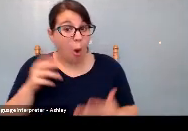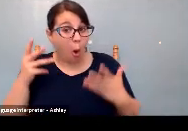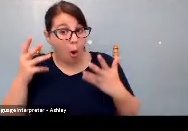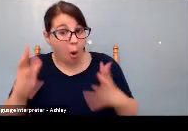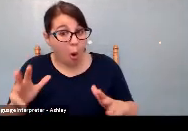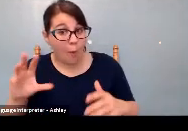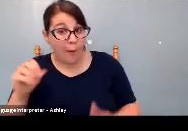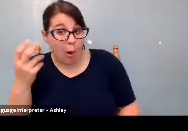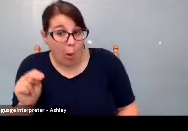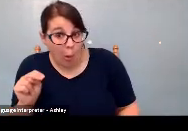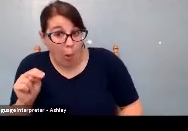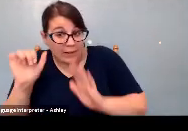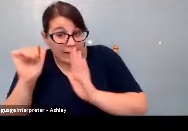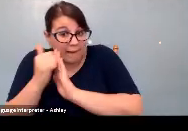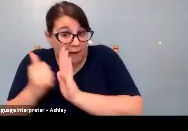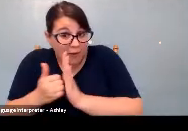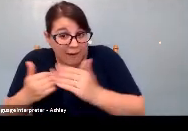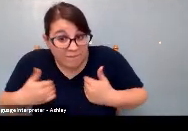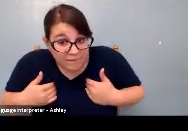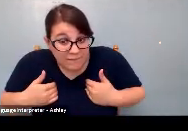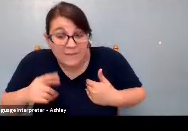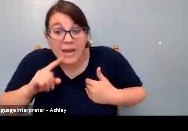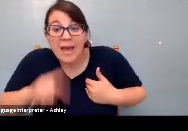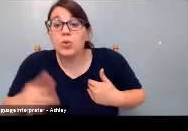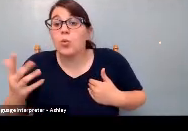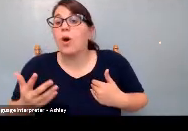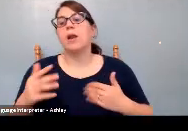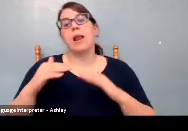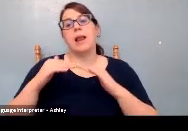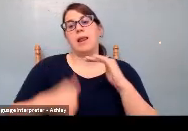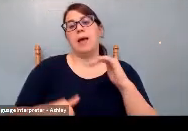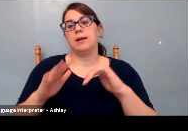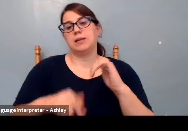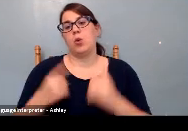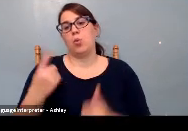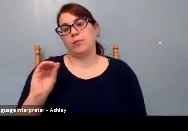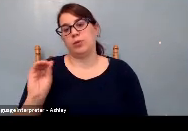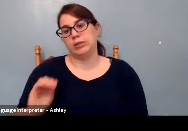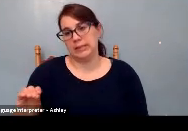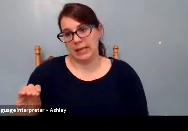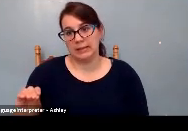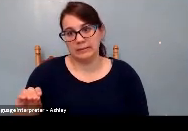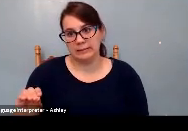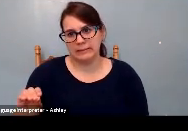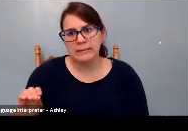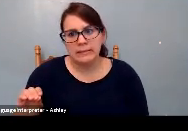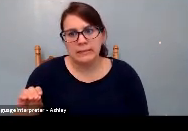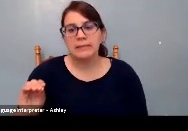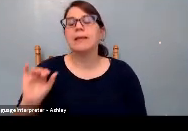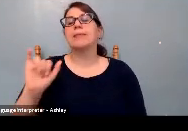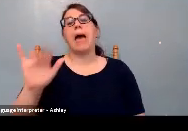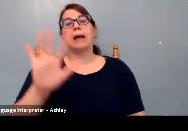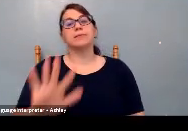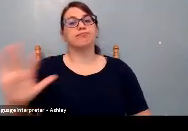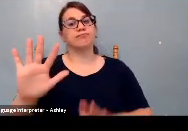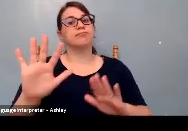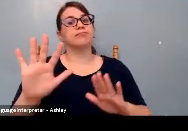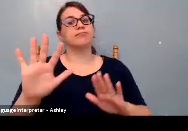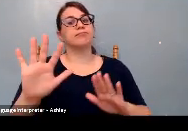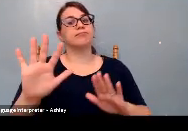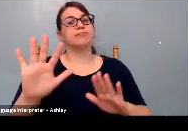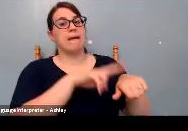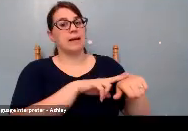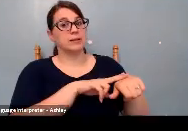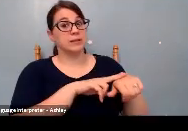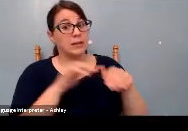account nationwide. And the answer to that is less than 1%. And so that's nationwide. However, in West Virginia,